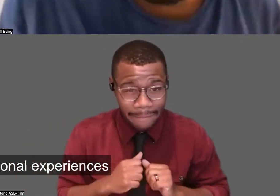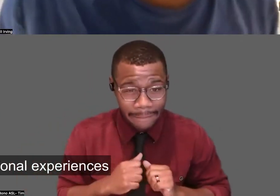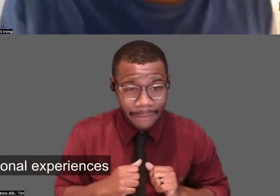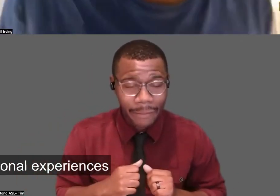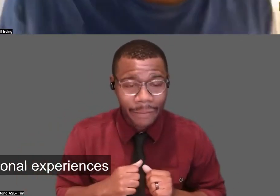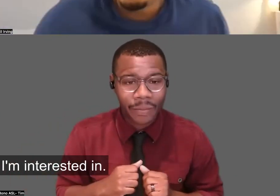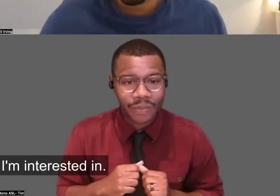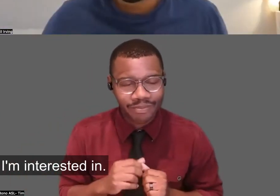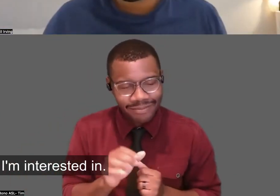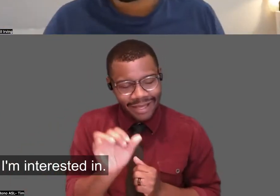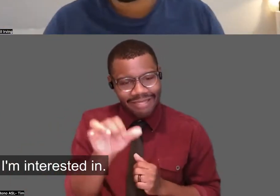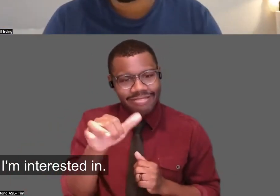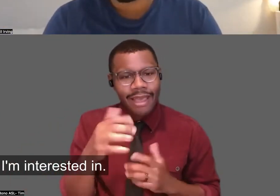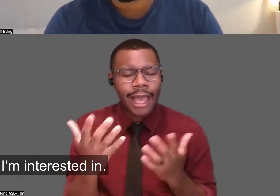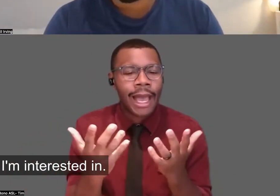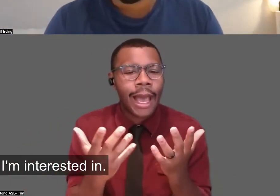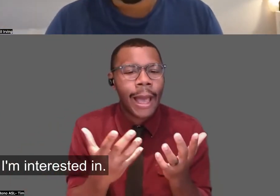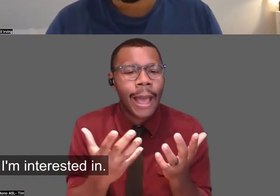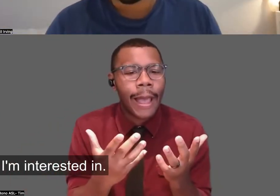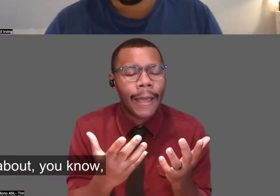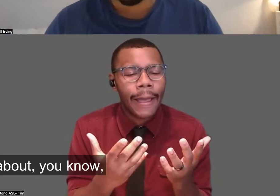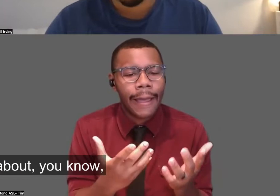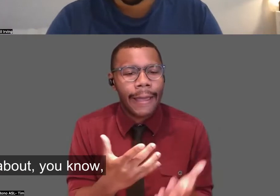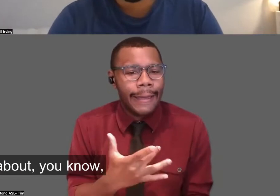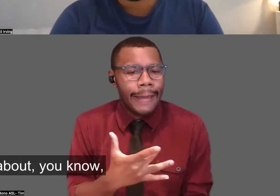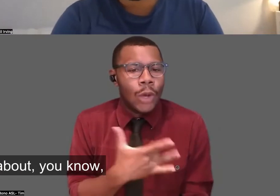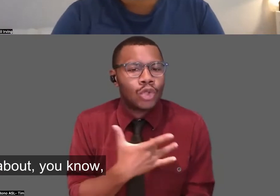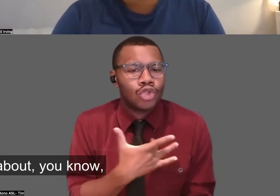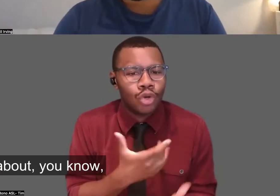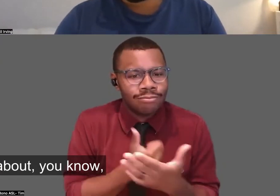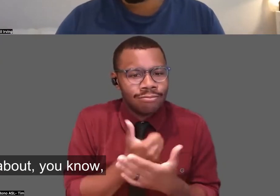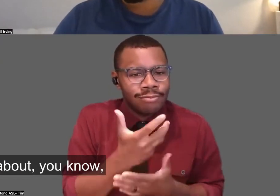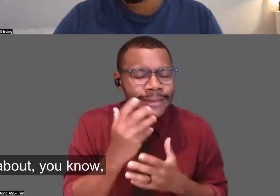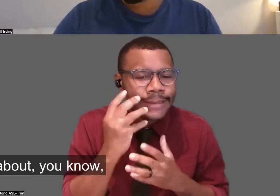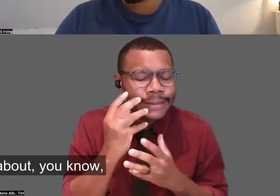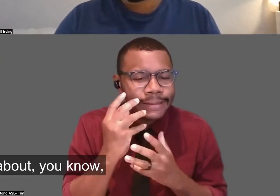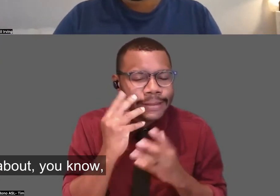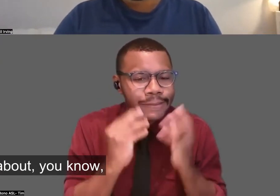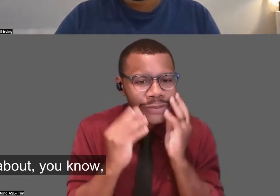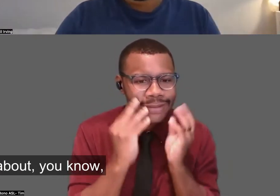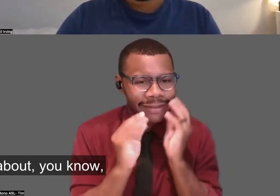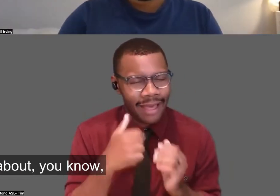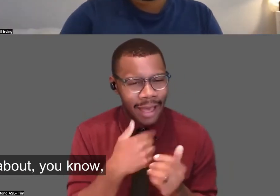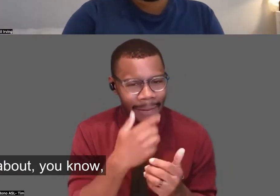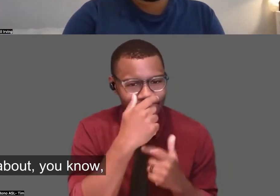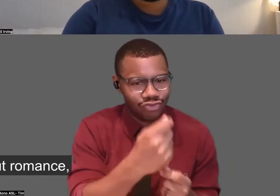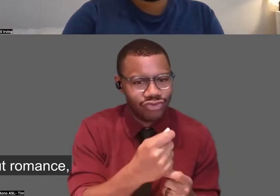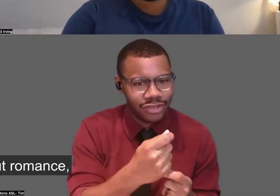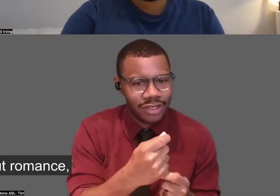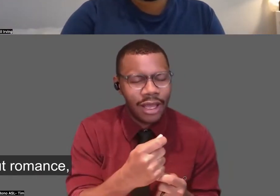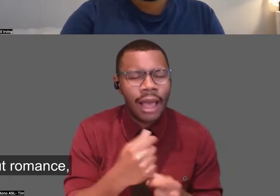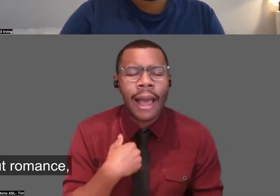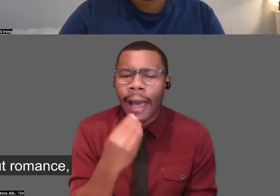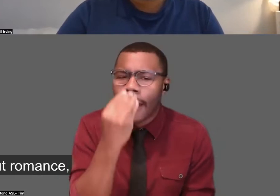emotional experiences as a poet also that I'm interested in. I really don't care about, you know,